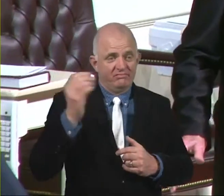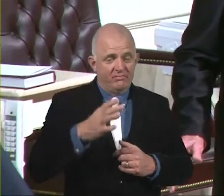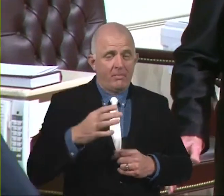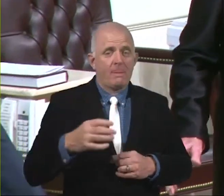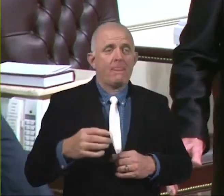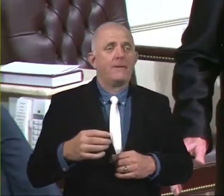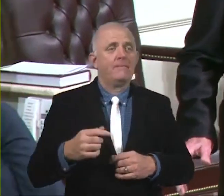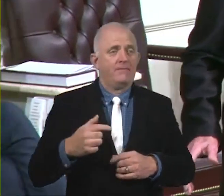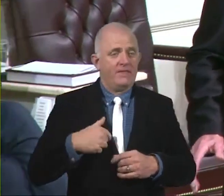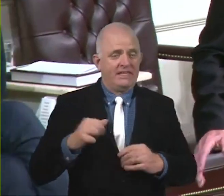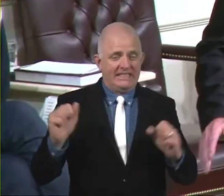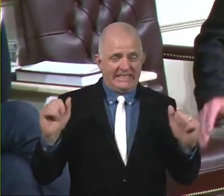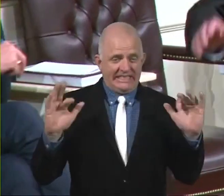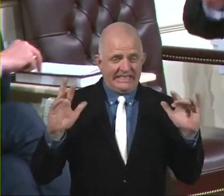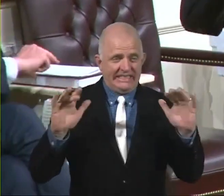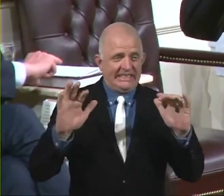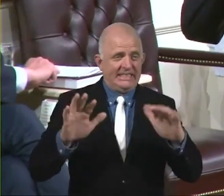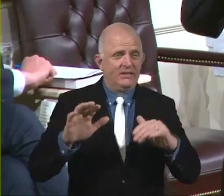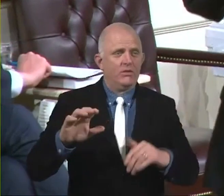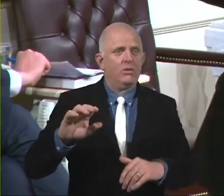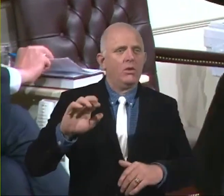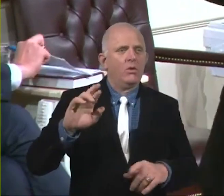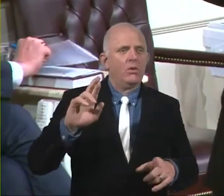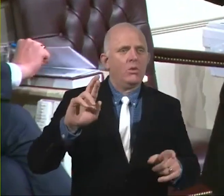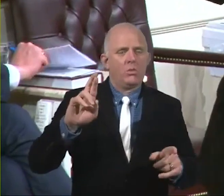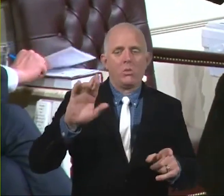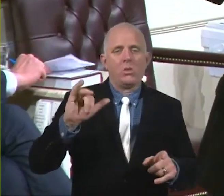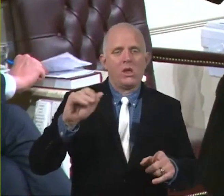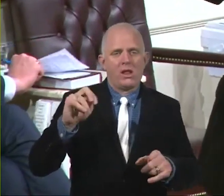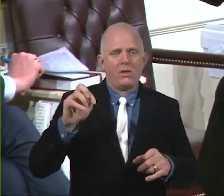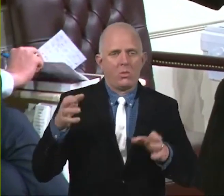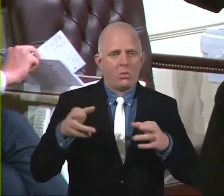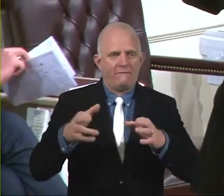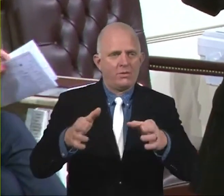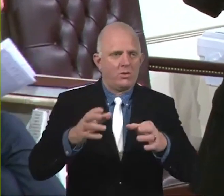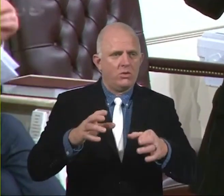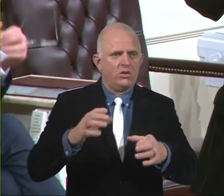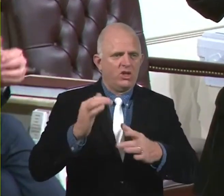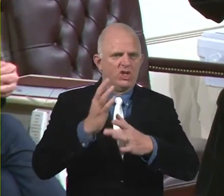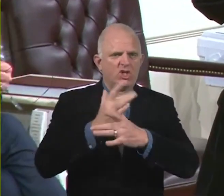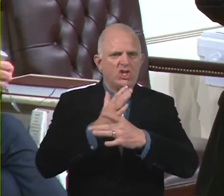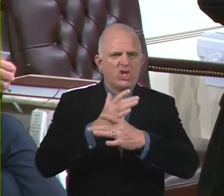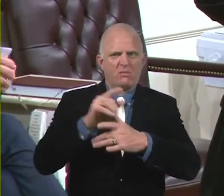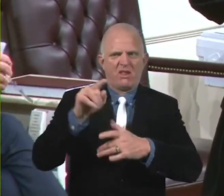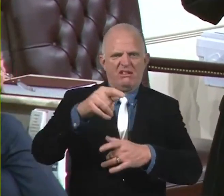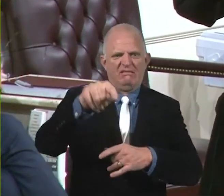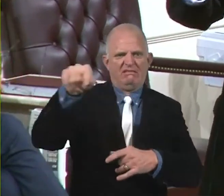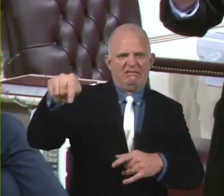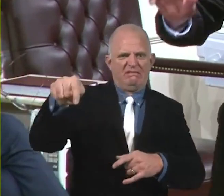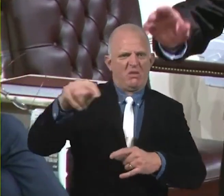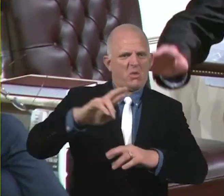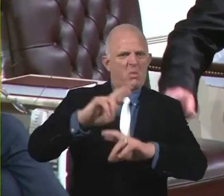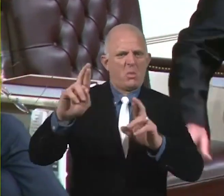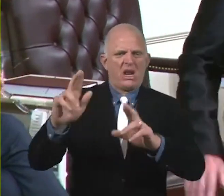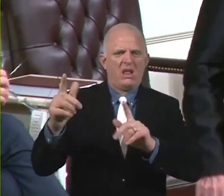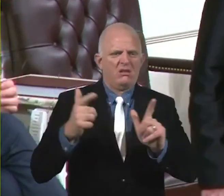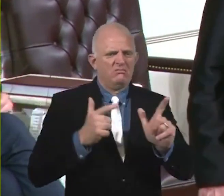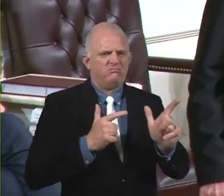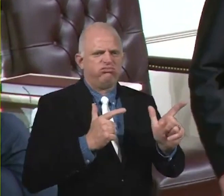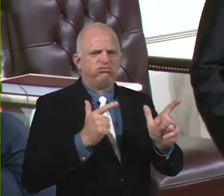to the Rhine River. The Germans were encased across the river with their machine guns and